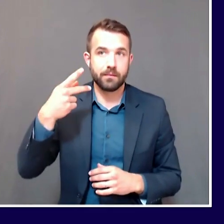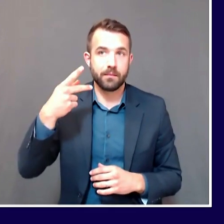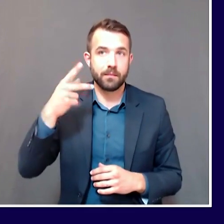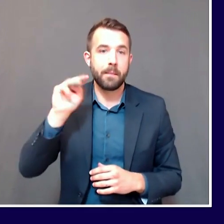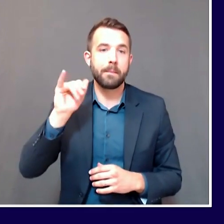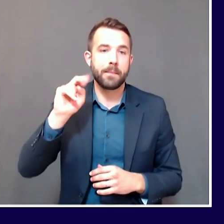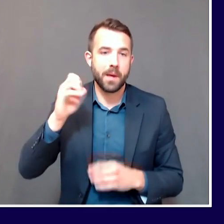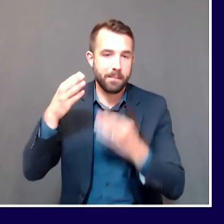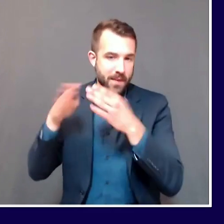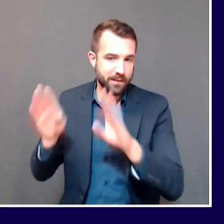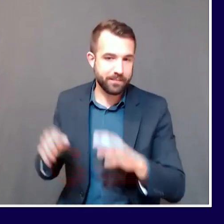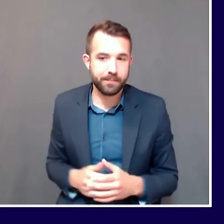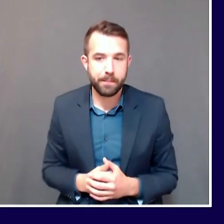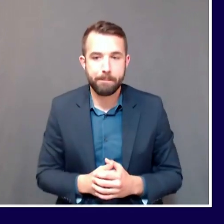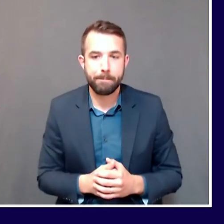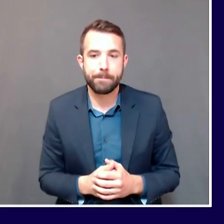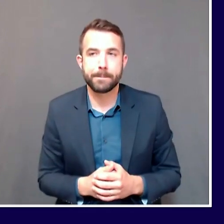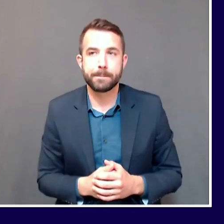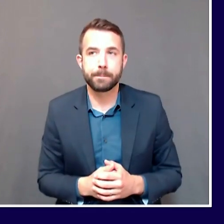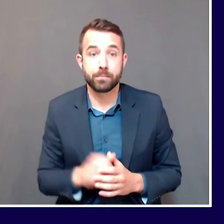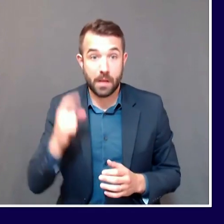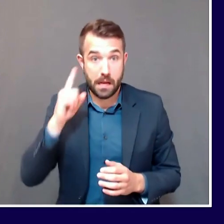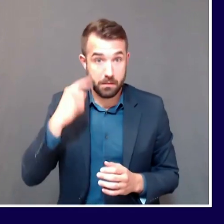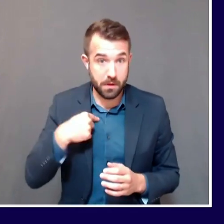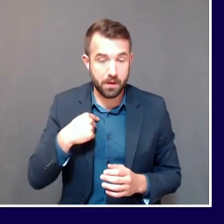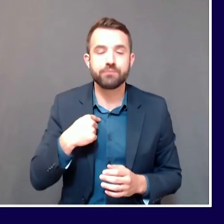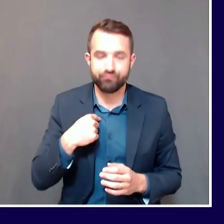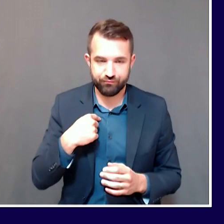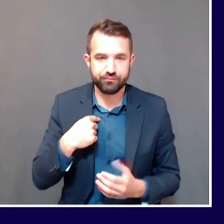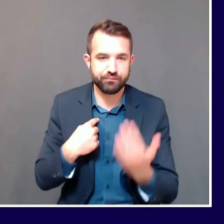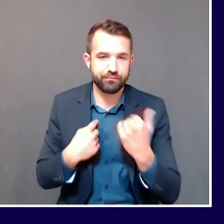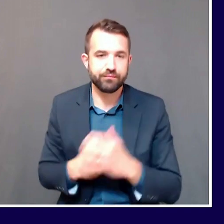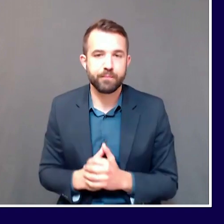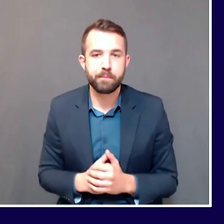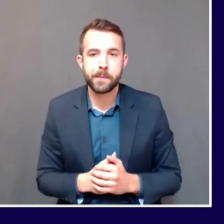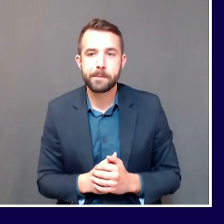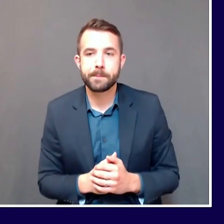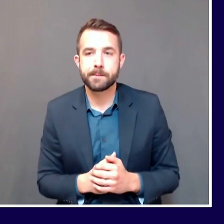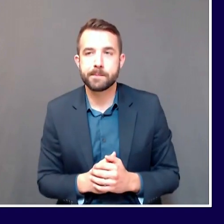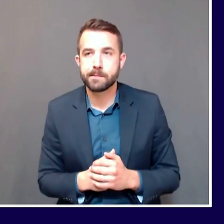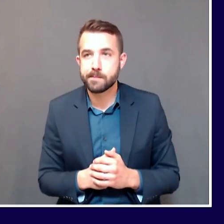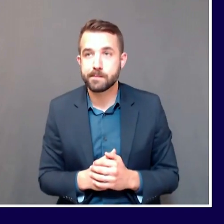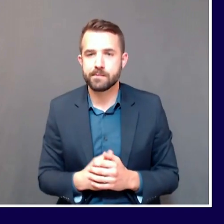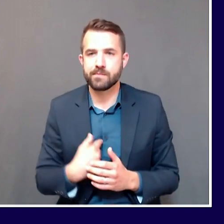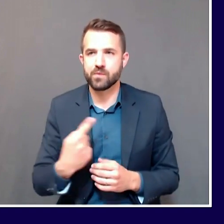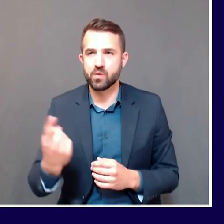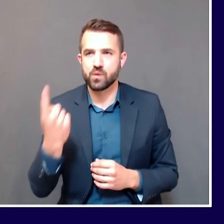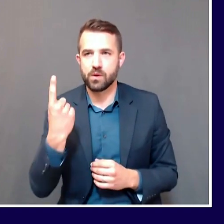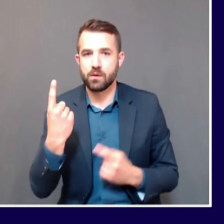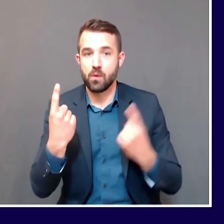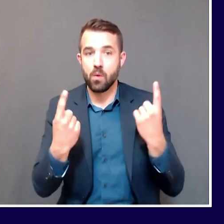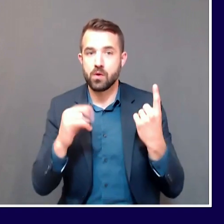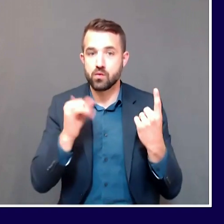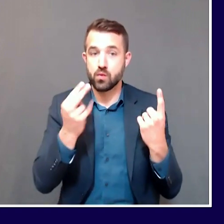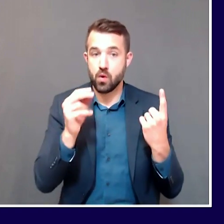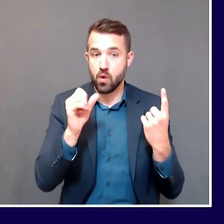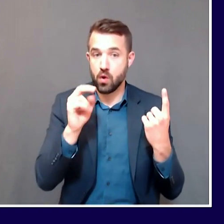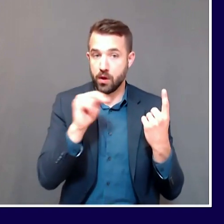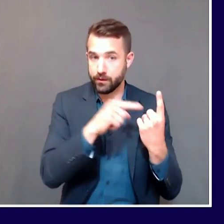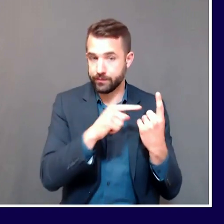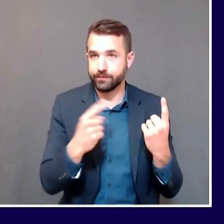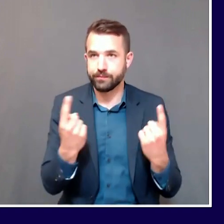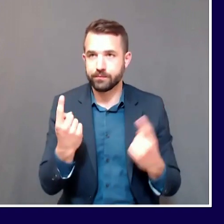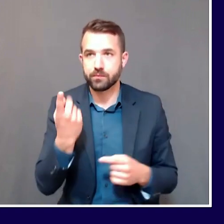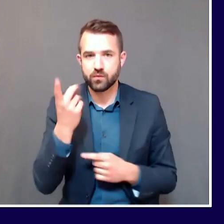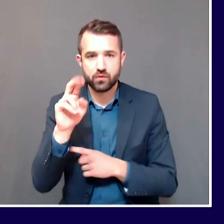Hi, Dr. Shah. Can you hear me? Yep. Great. I've got a question for you and for Commissioner Johnson, but I'll ask you first. I've heard